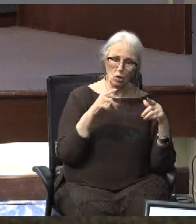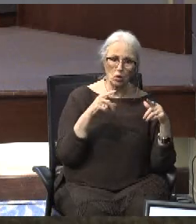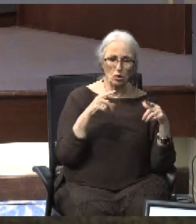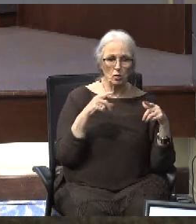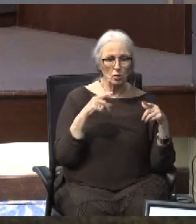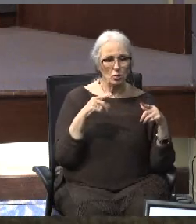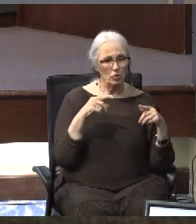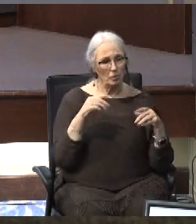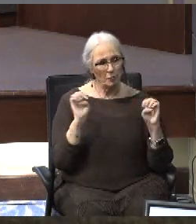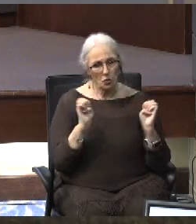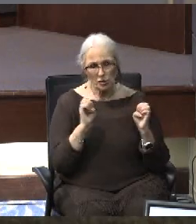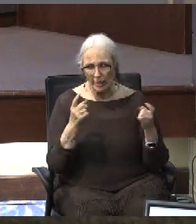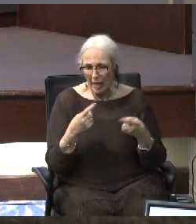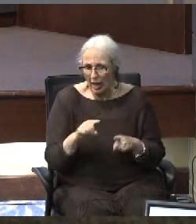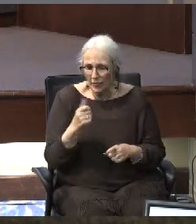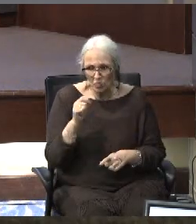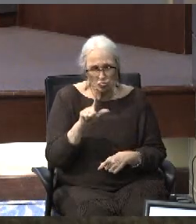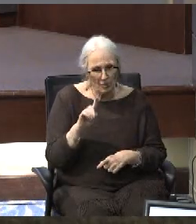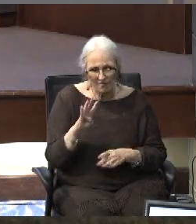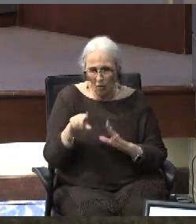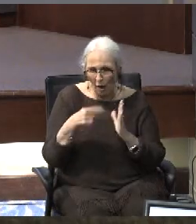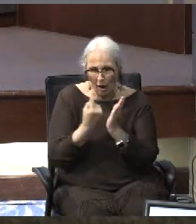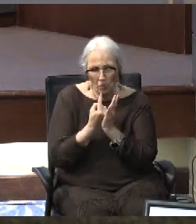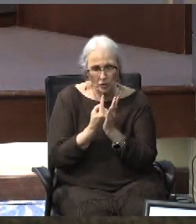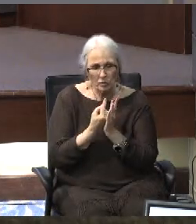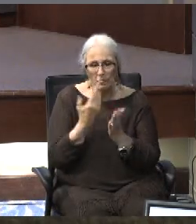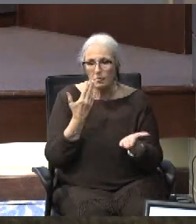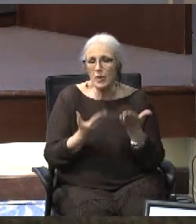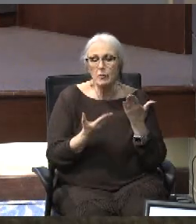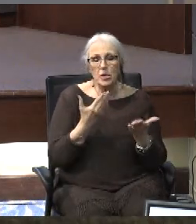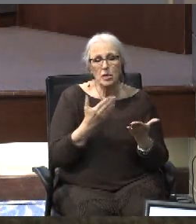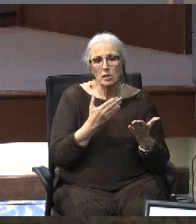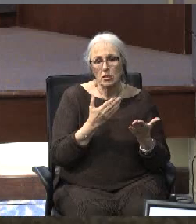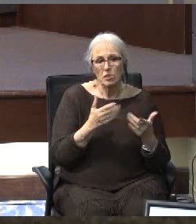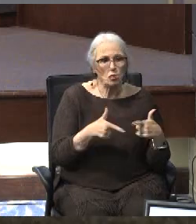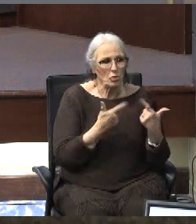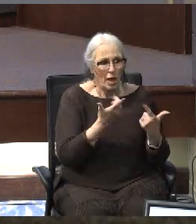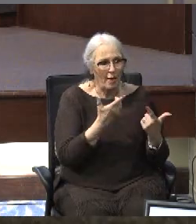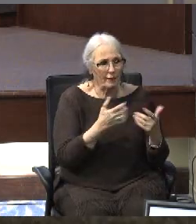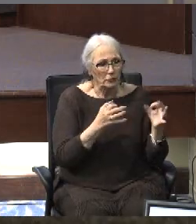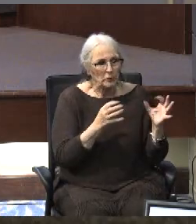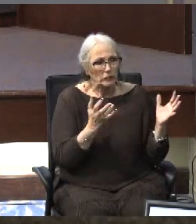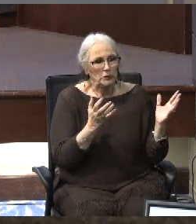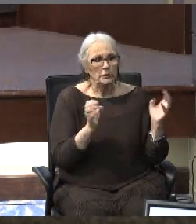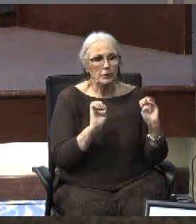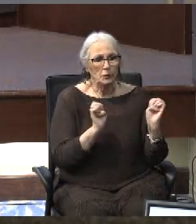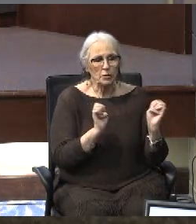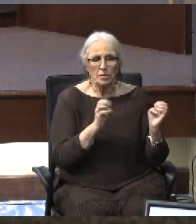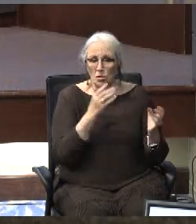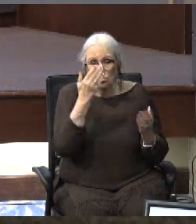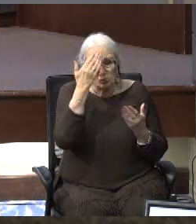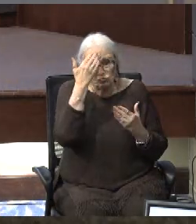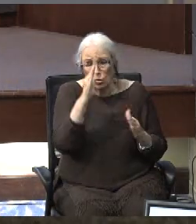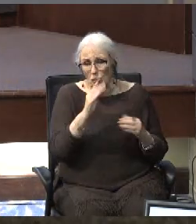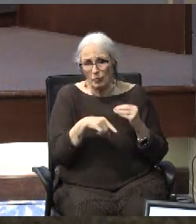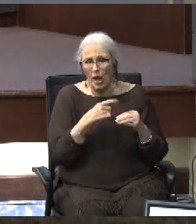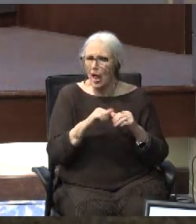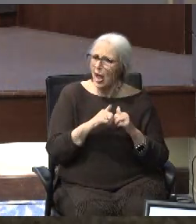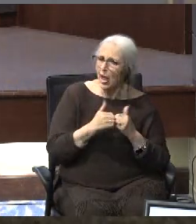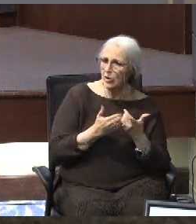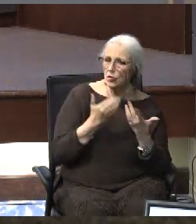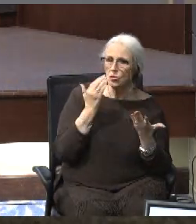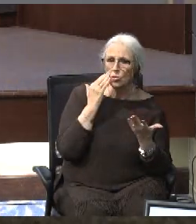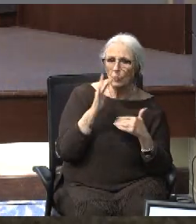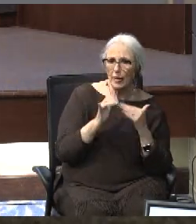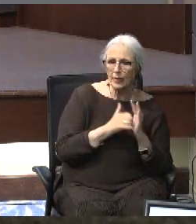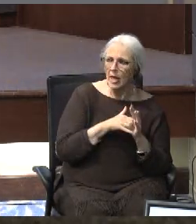hours, and that may not be a life that you ever had any knowledge of. So how would one go about knowing that, or how